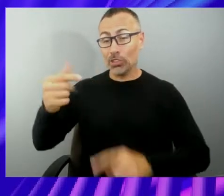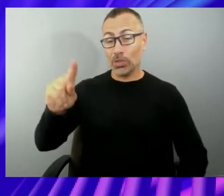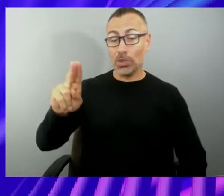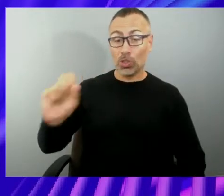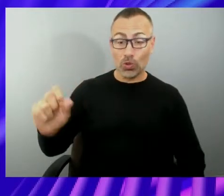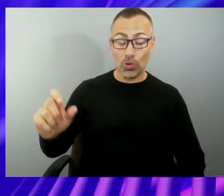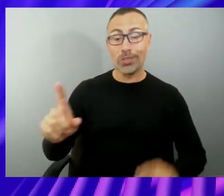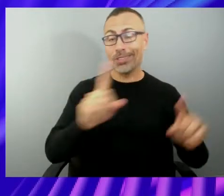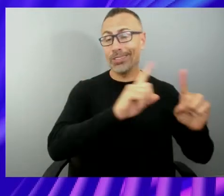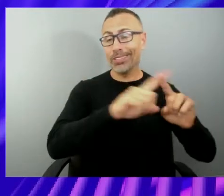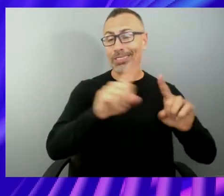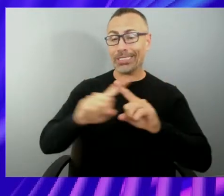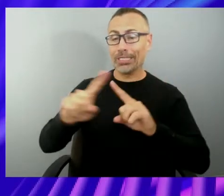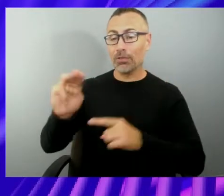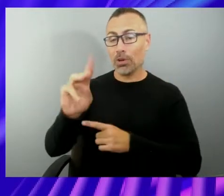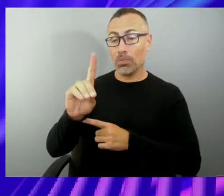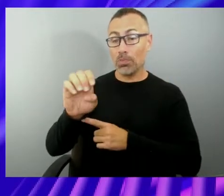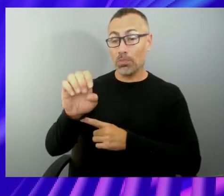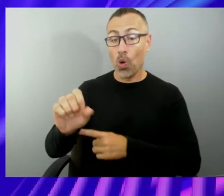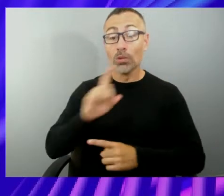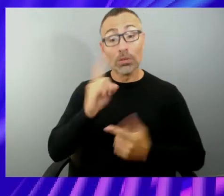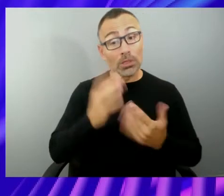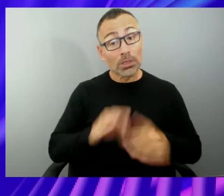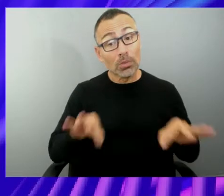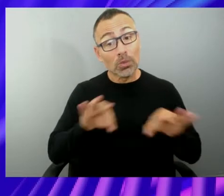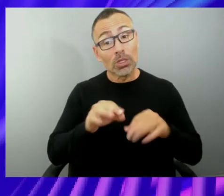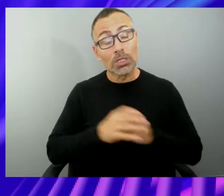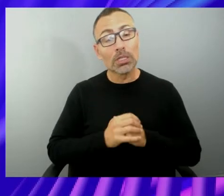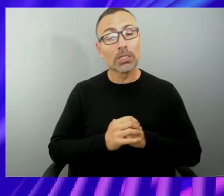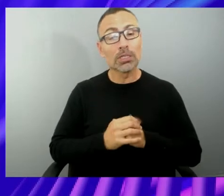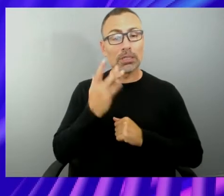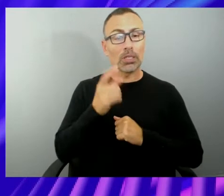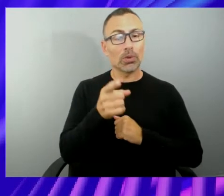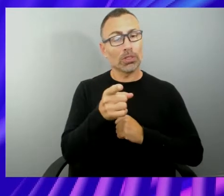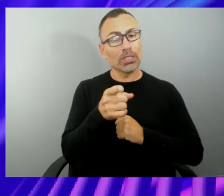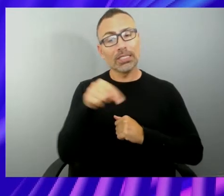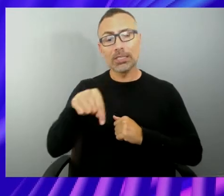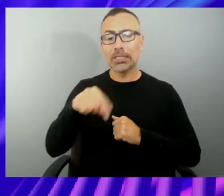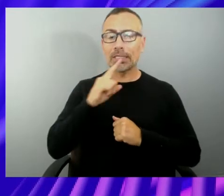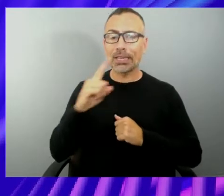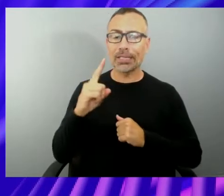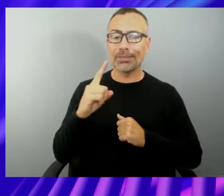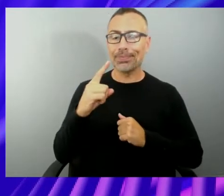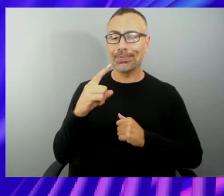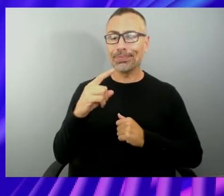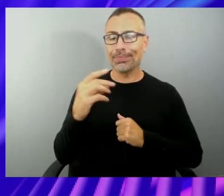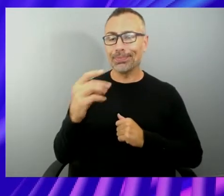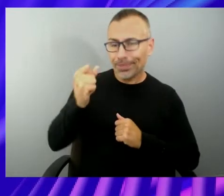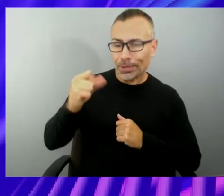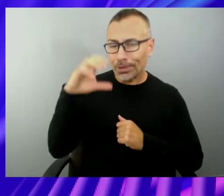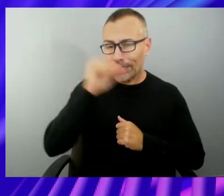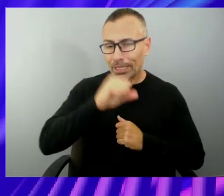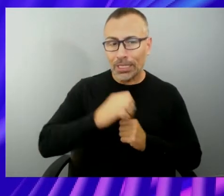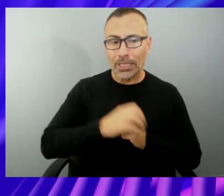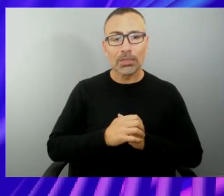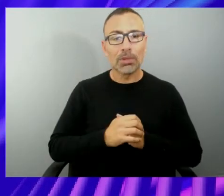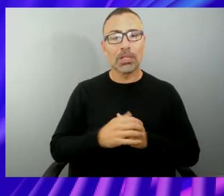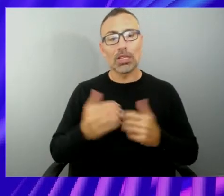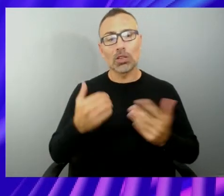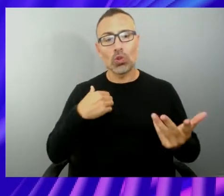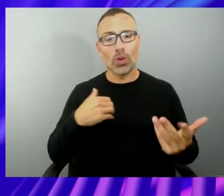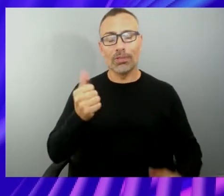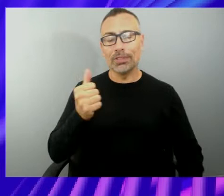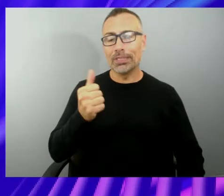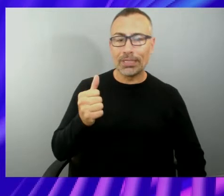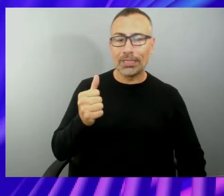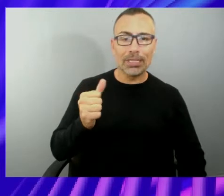is important. So that's how you can use this as a quick estimate, like when you have like 10 billion parameters, and that's about. My